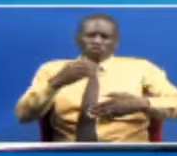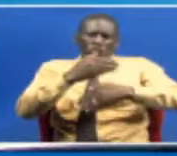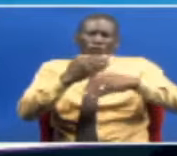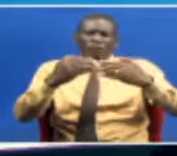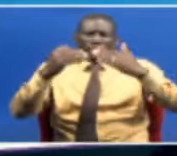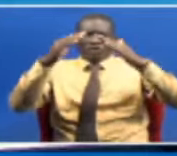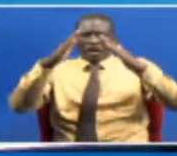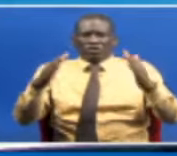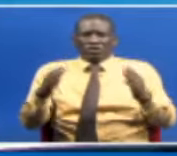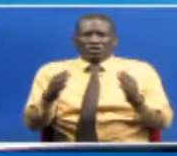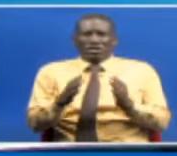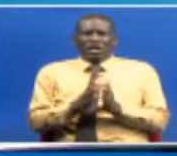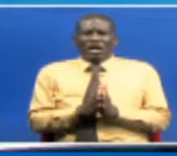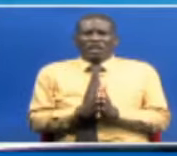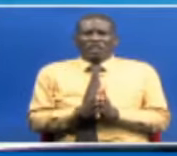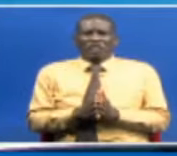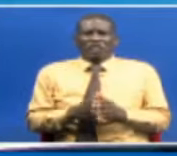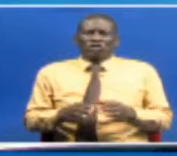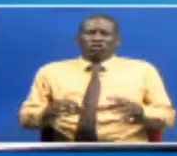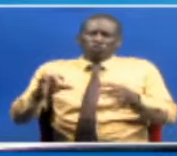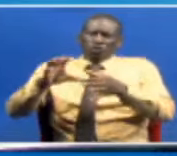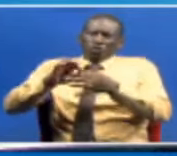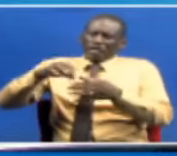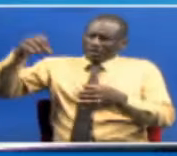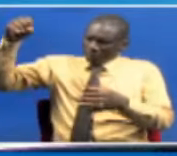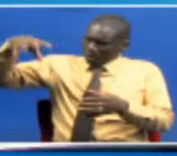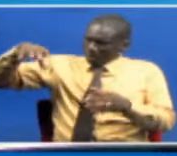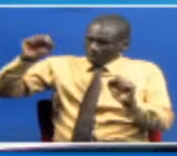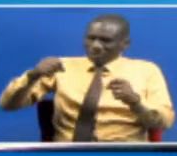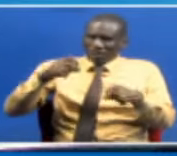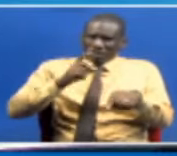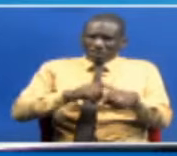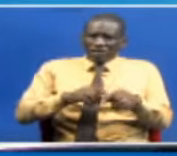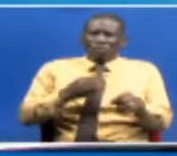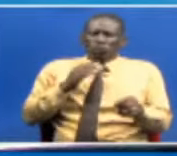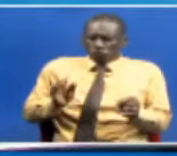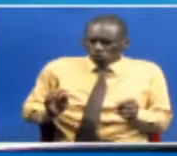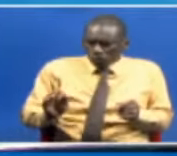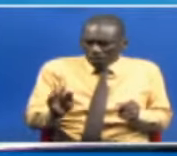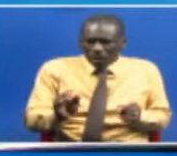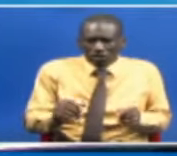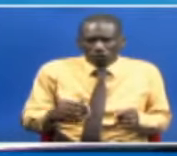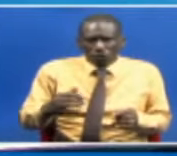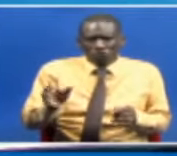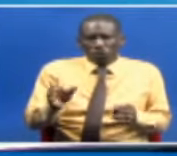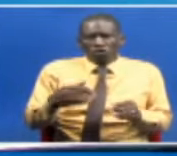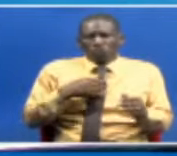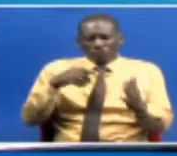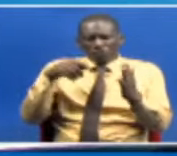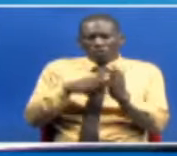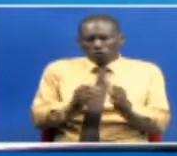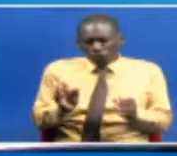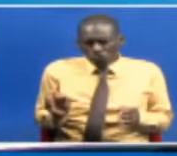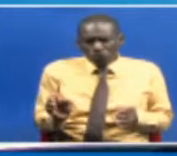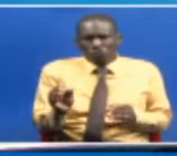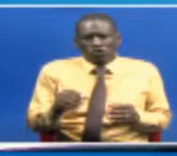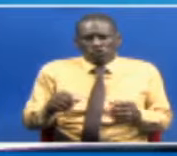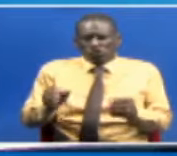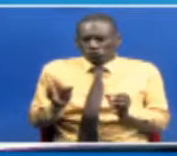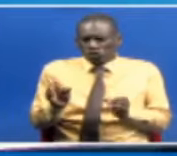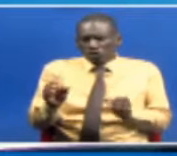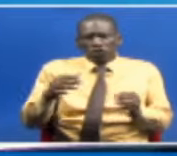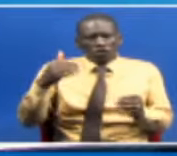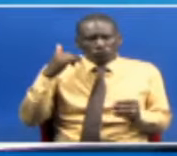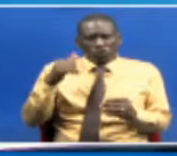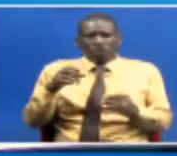and reticulate power, so that when you want to plug in to charge your phone, there's a point for plugging in to charge your phone. Mm.